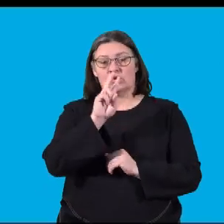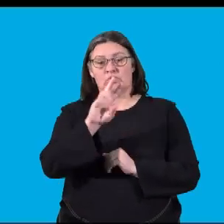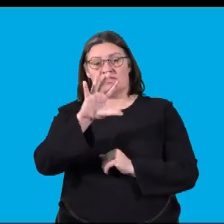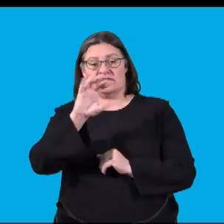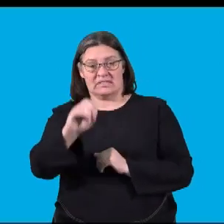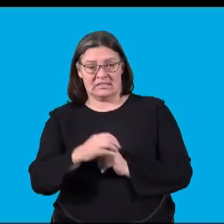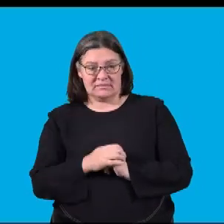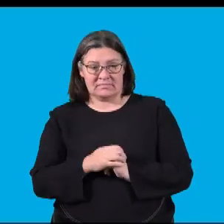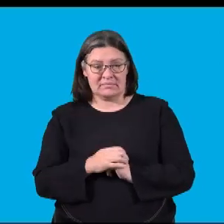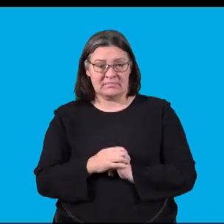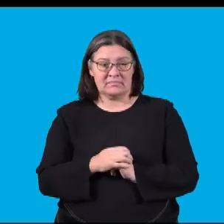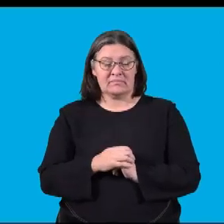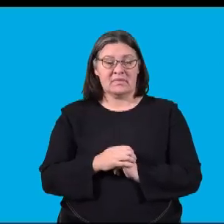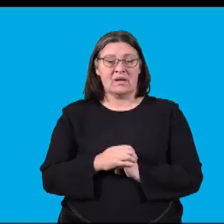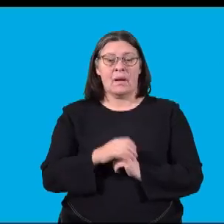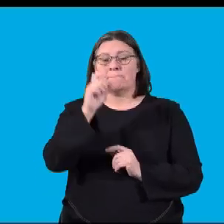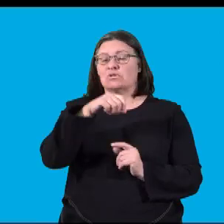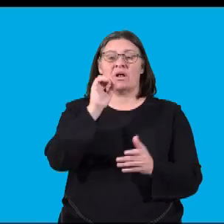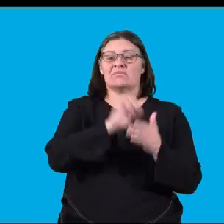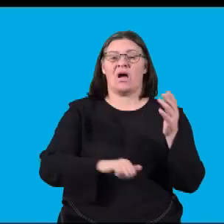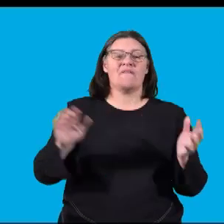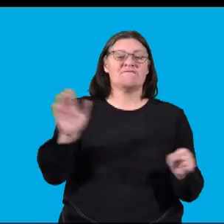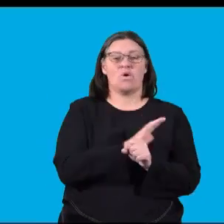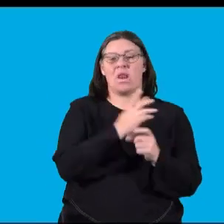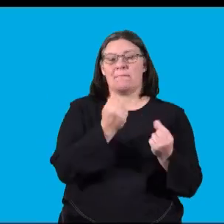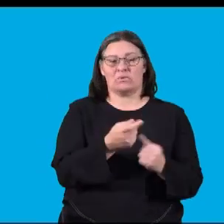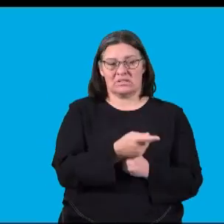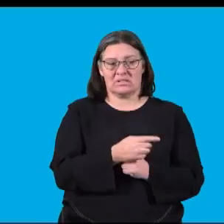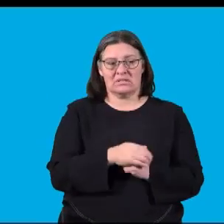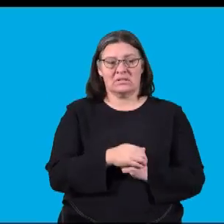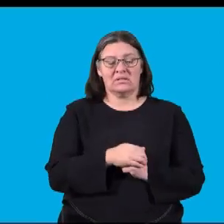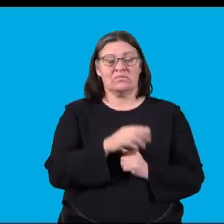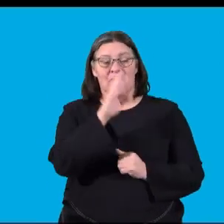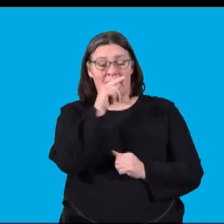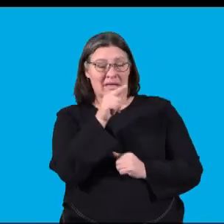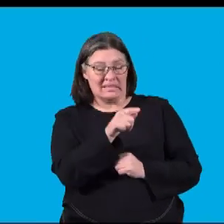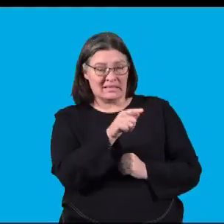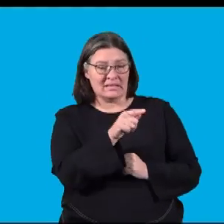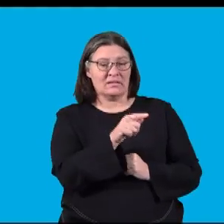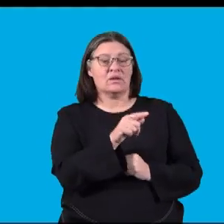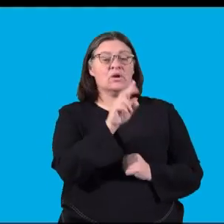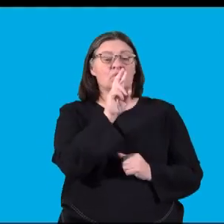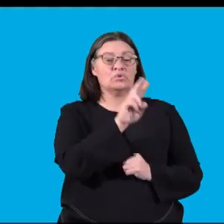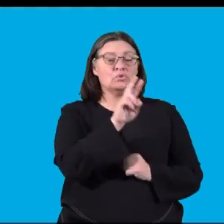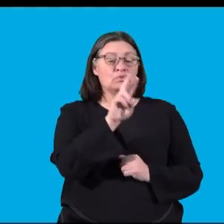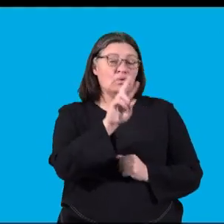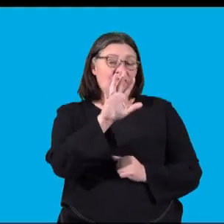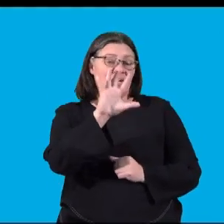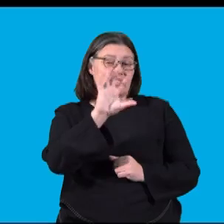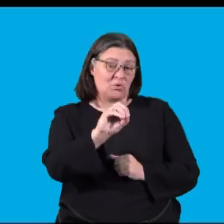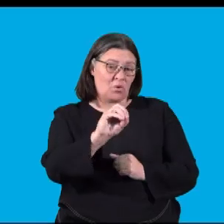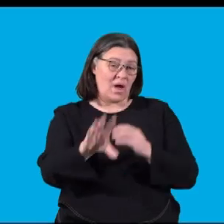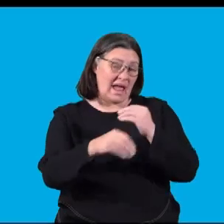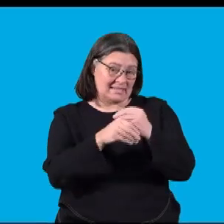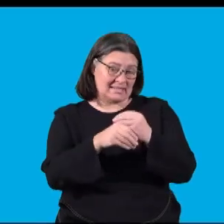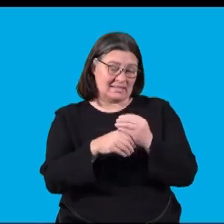2,250. Someone would have just subtracted the entire amount. Remember here, it's going to be 2,250. So